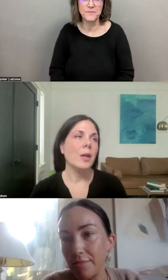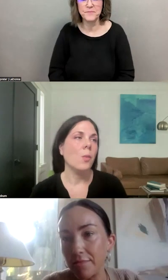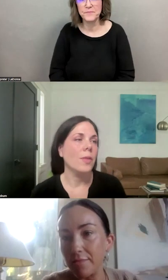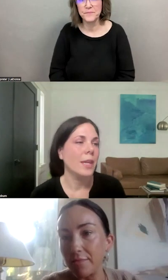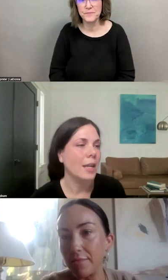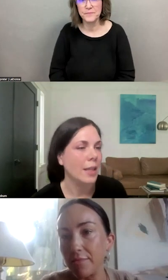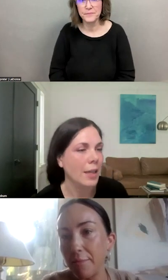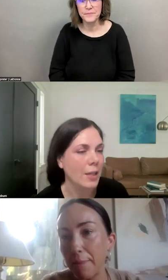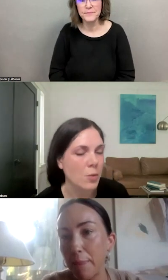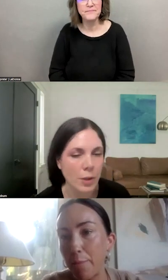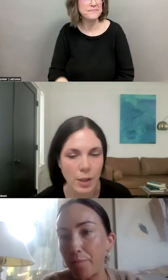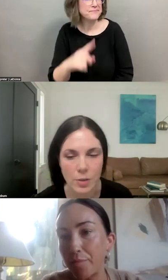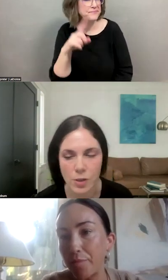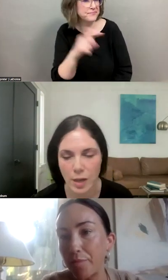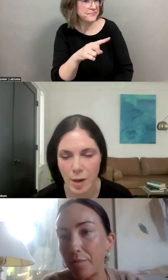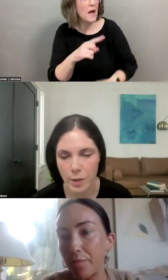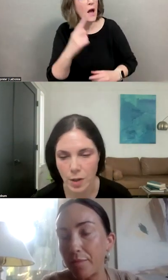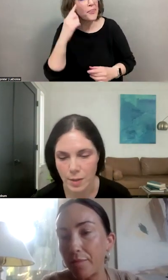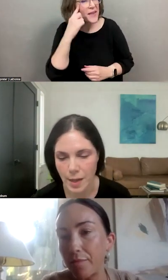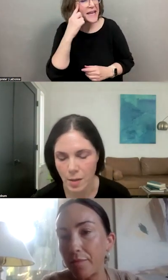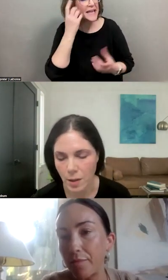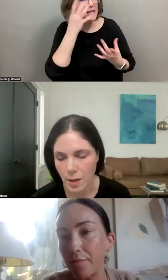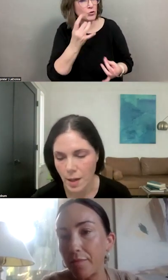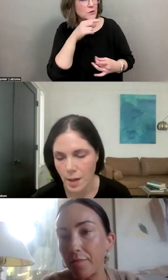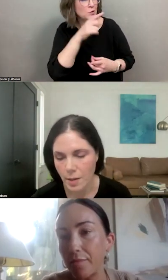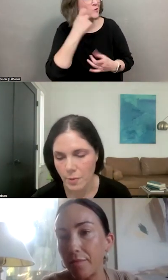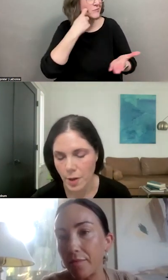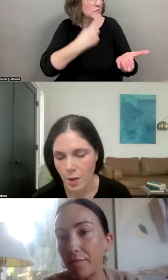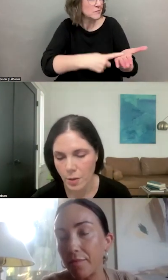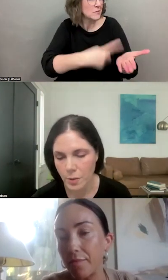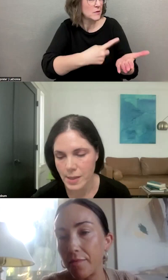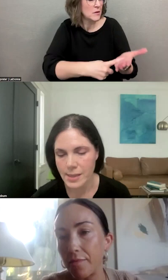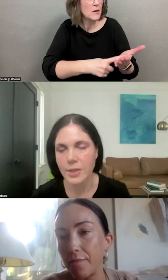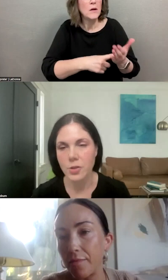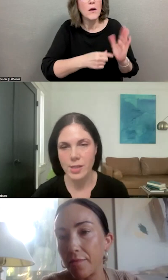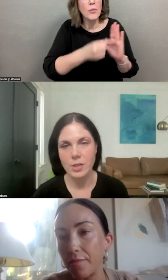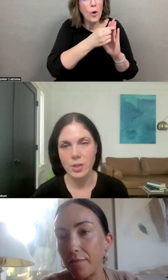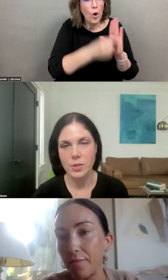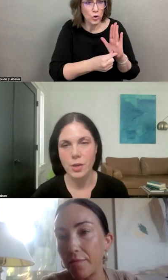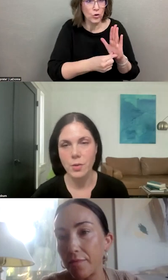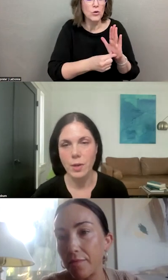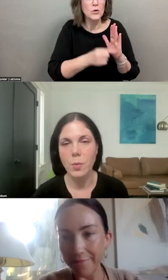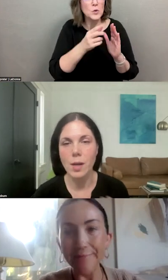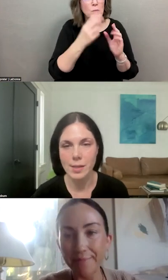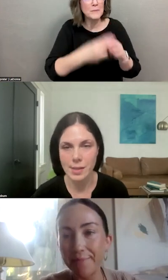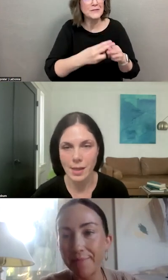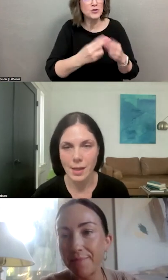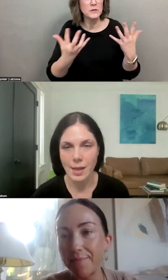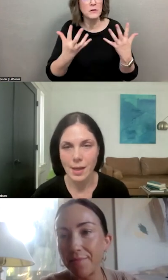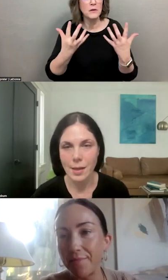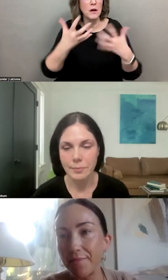I think one thing that I think is really interesting about what you talked about for the article is this intersection. So it